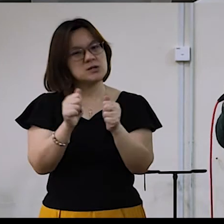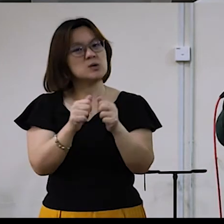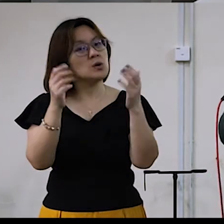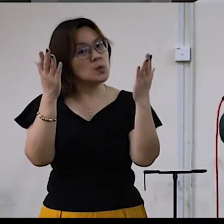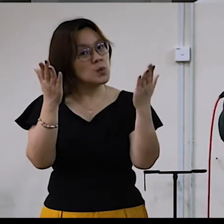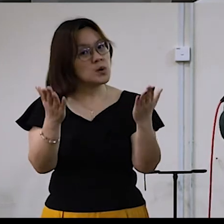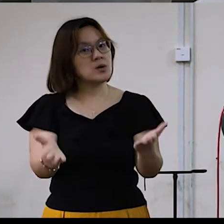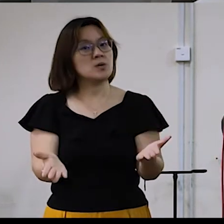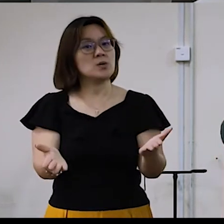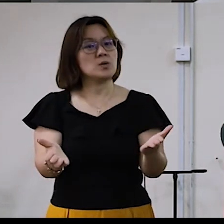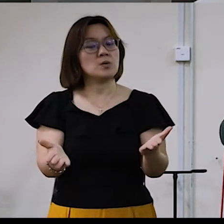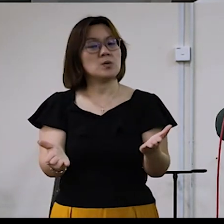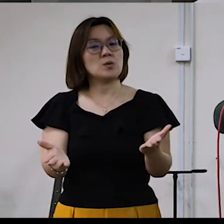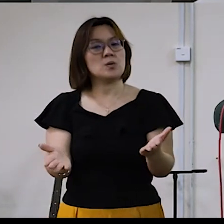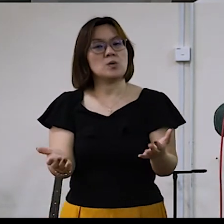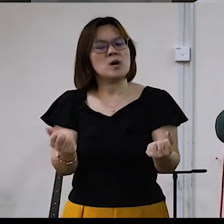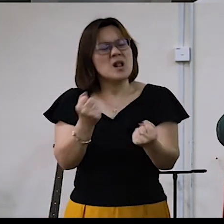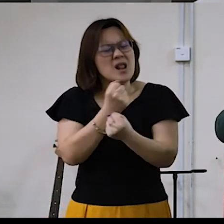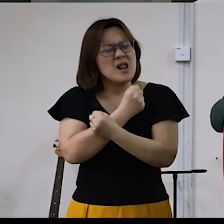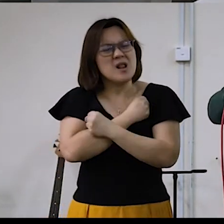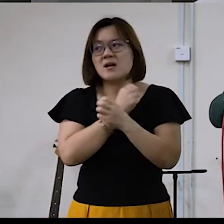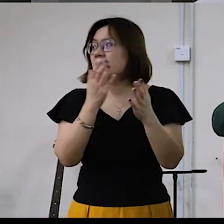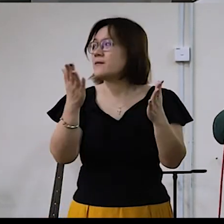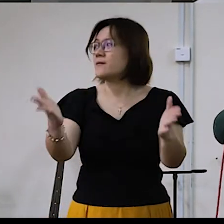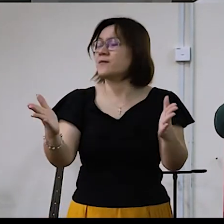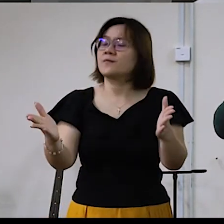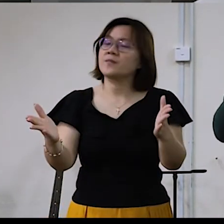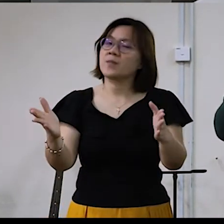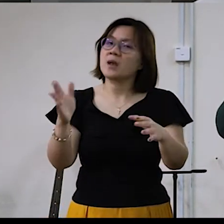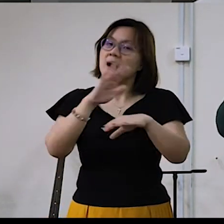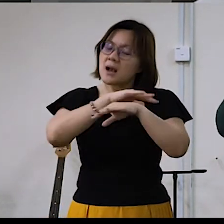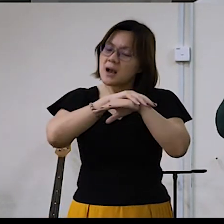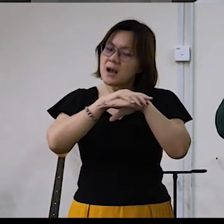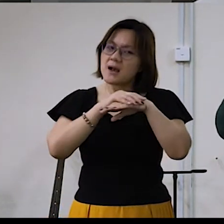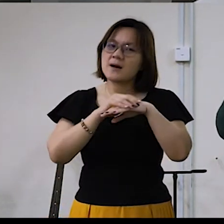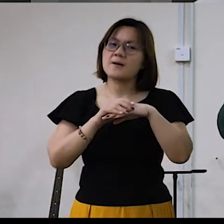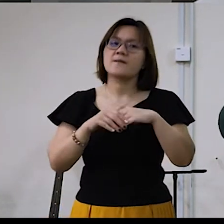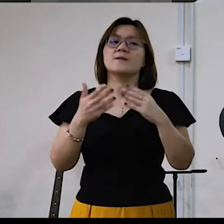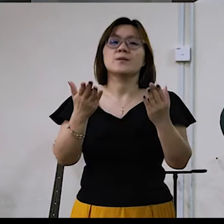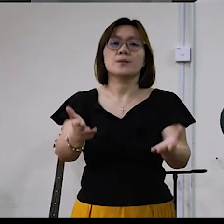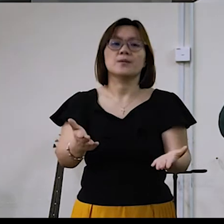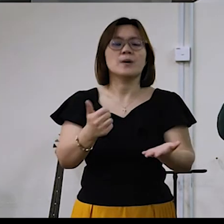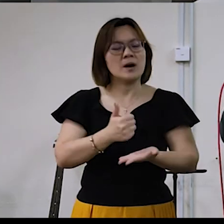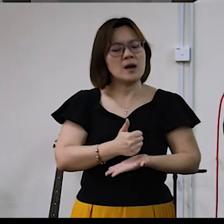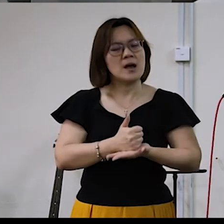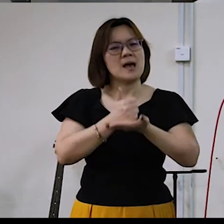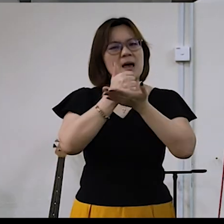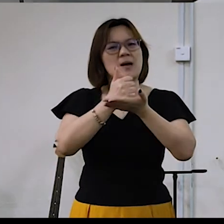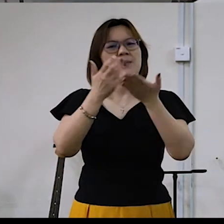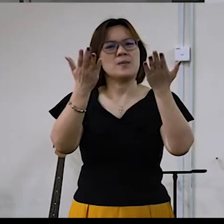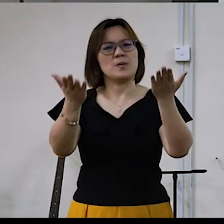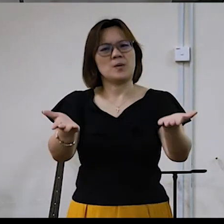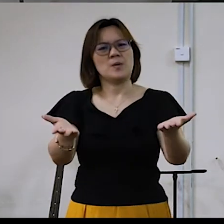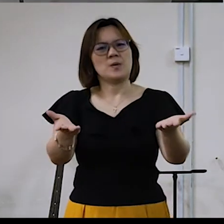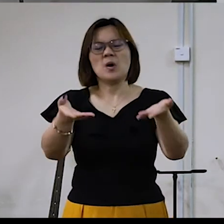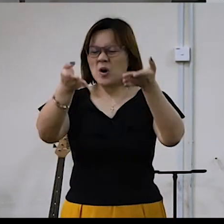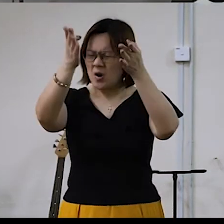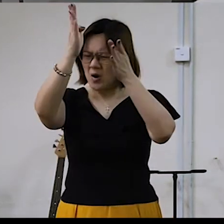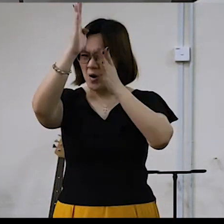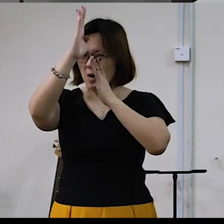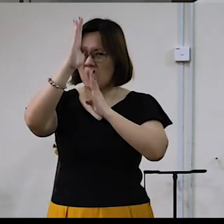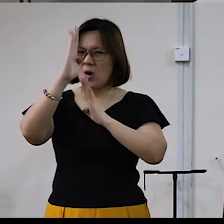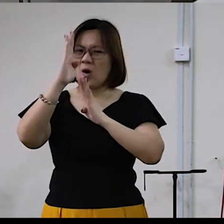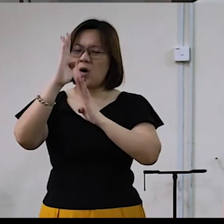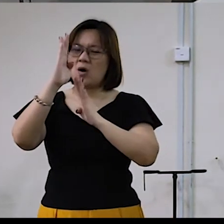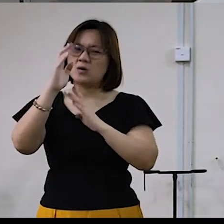you. God there is there to love you, to help you, to comfort you. And who can say amen? Some people say, I wish Jesus is here.